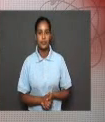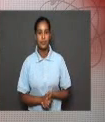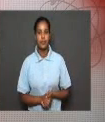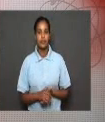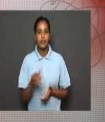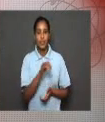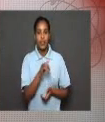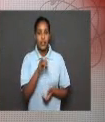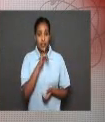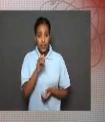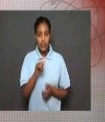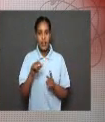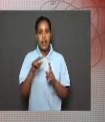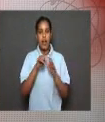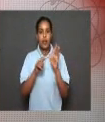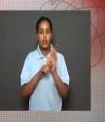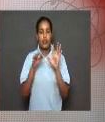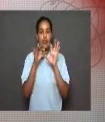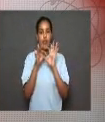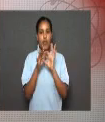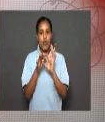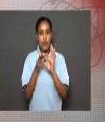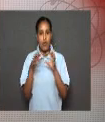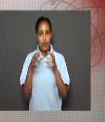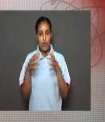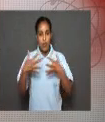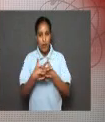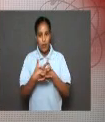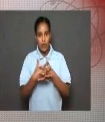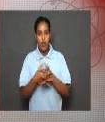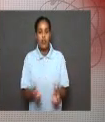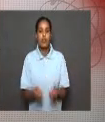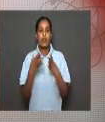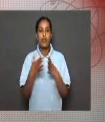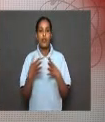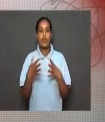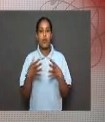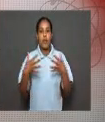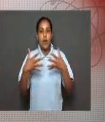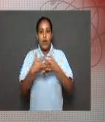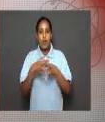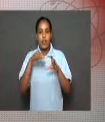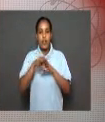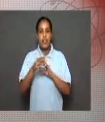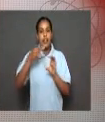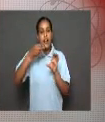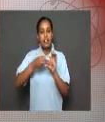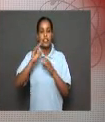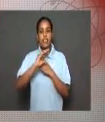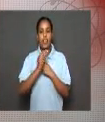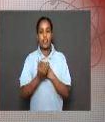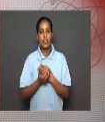Unlike ionic compounds, a lot of covalent compounds are found in gaseous